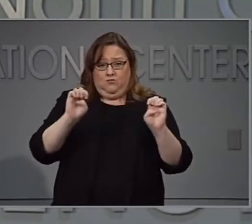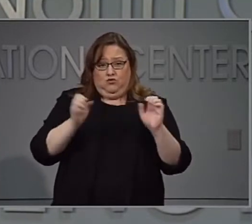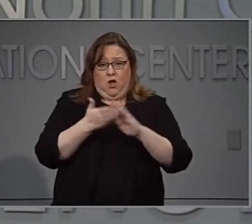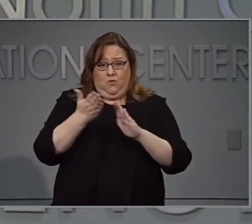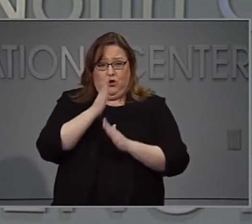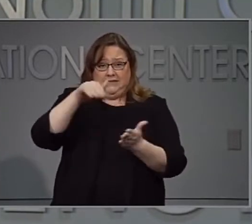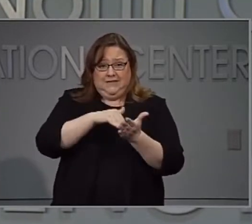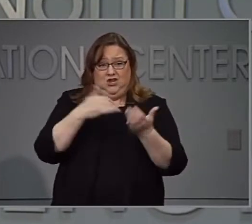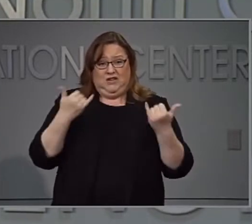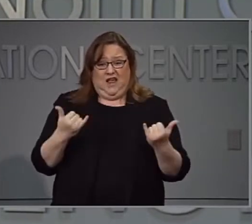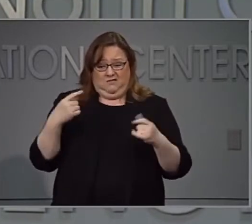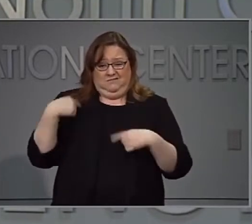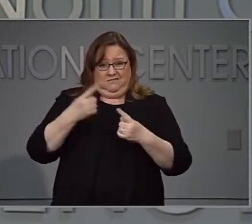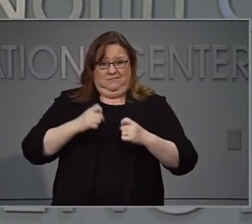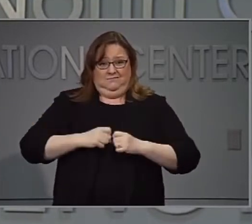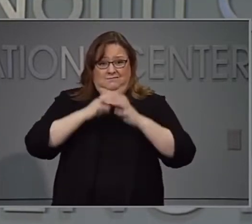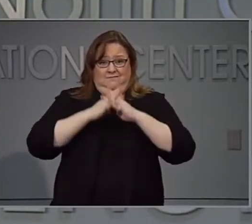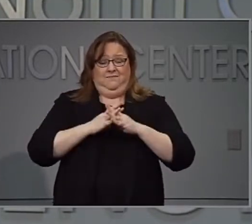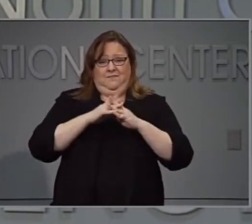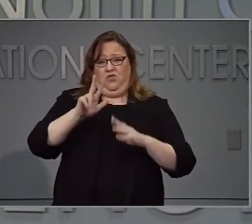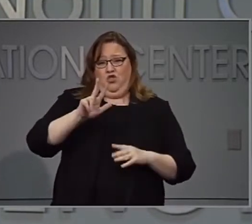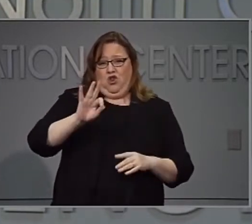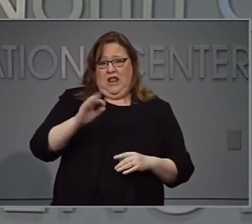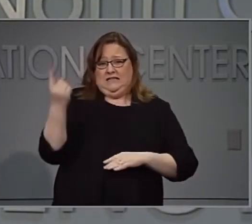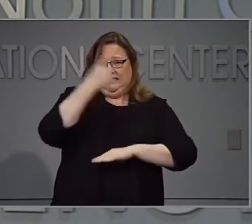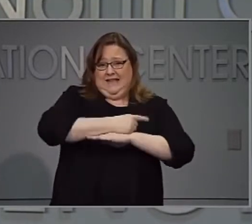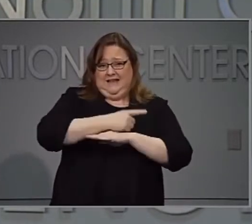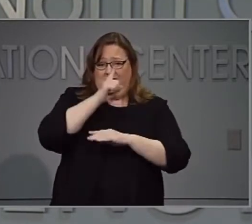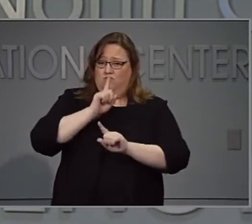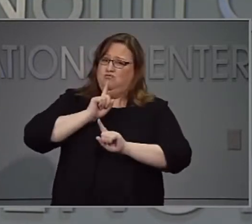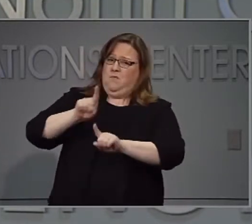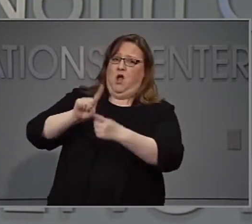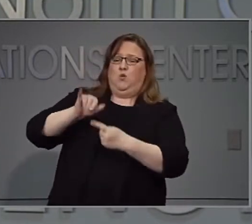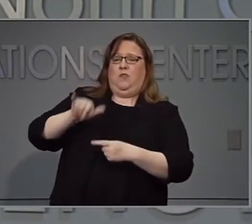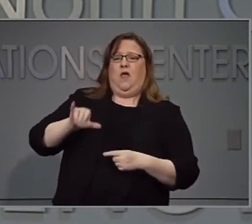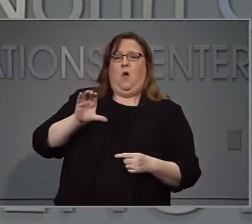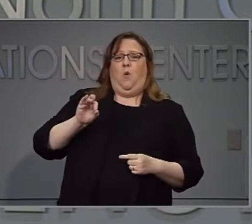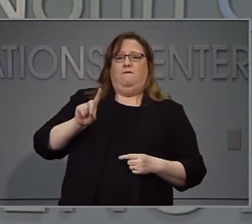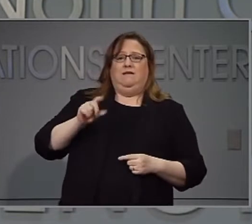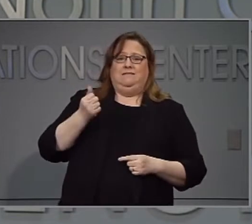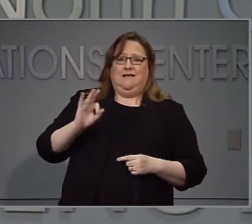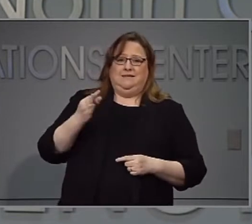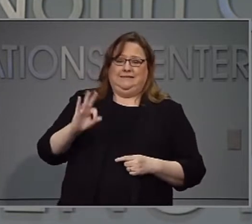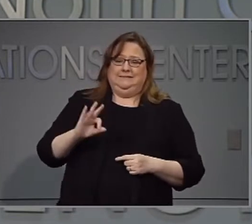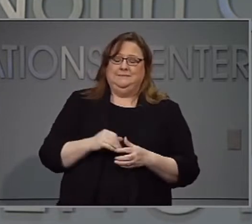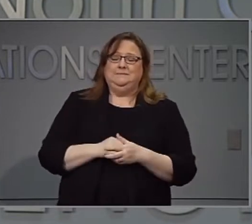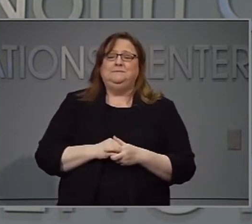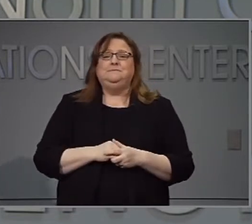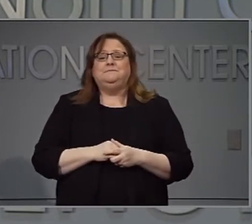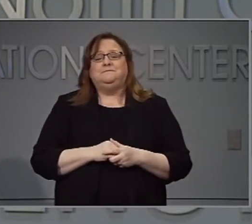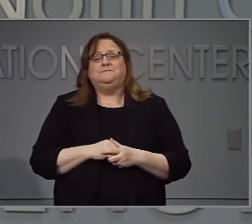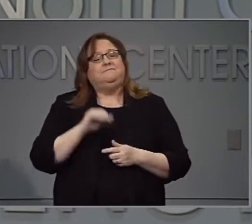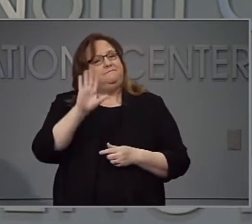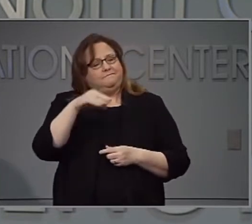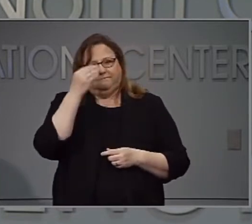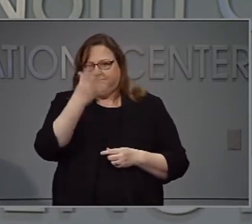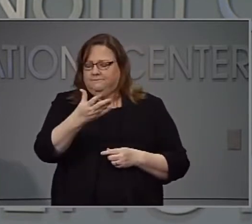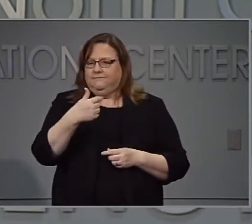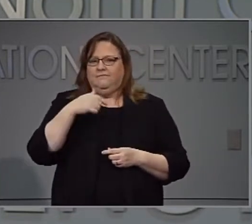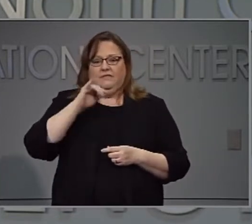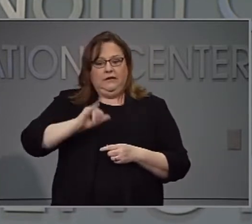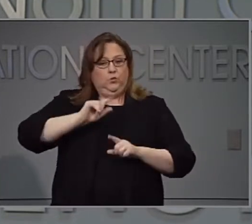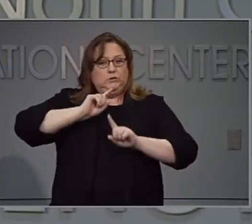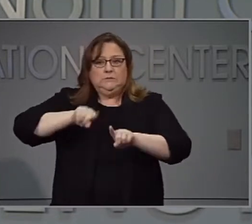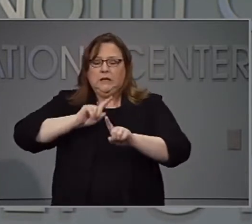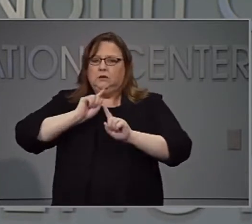for 39 days for the COVID-19 response. As we have stated, this is an evolving response.